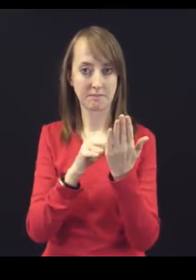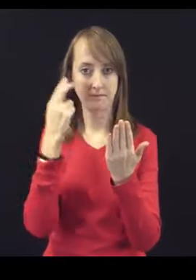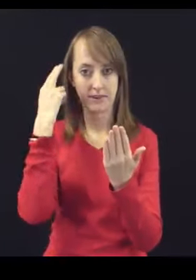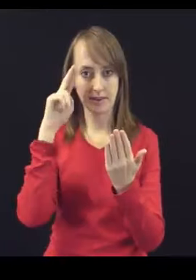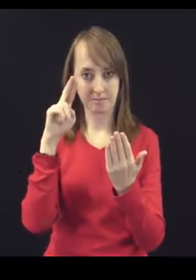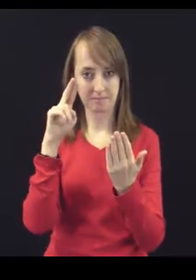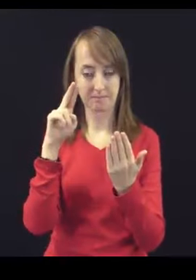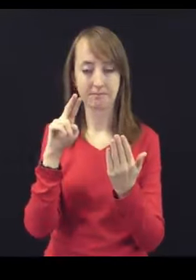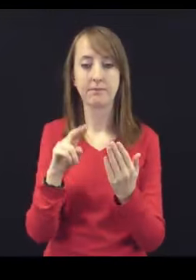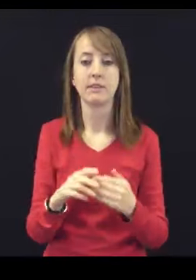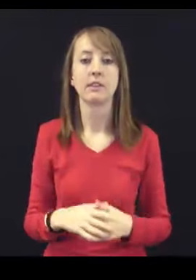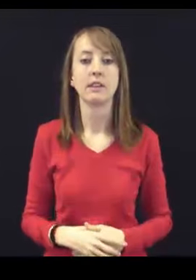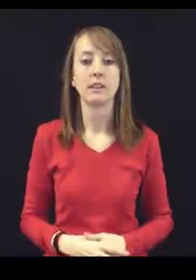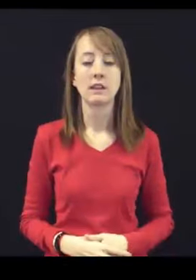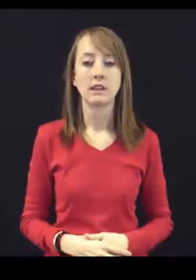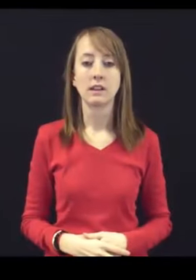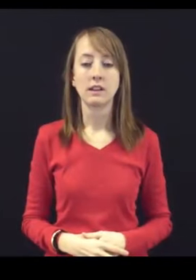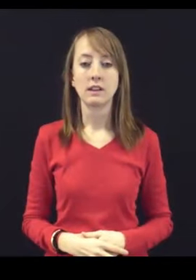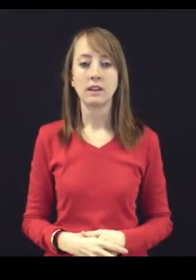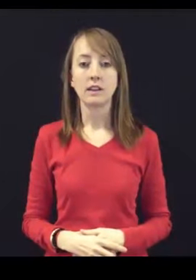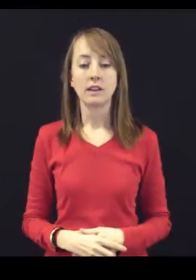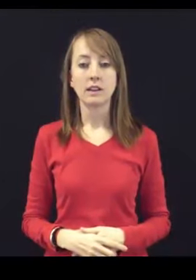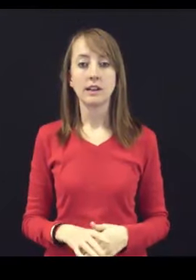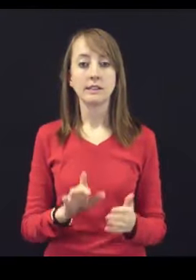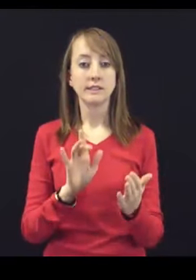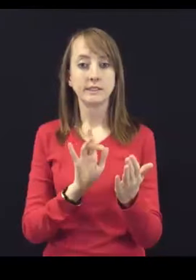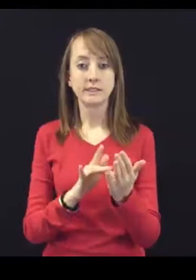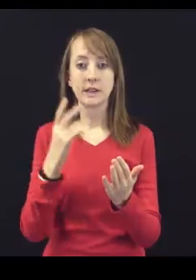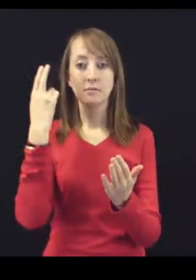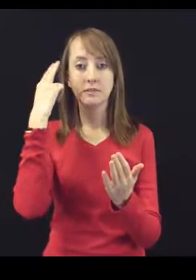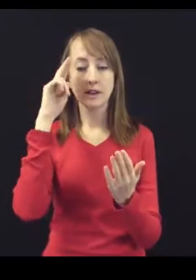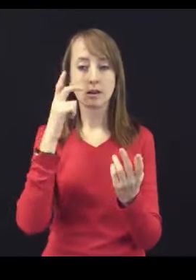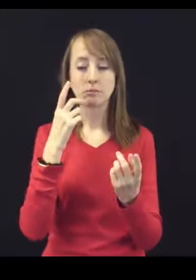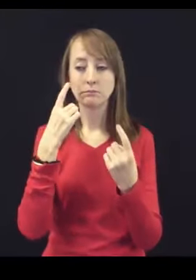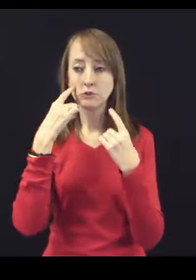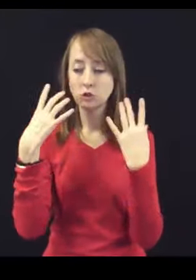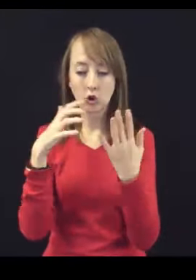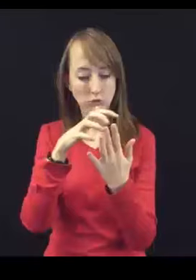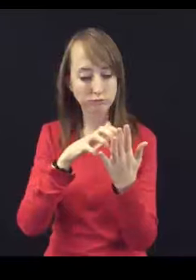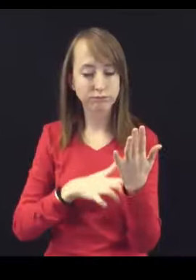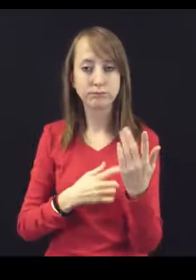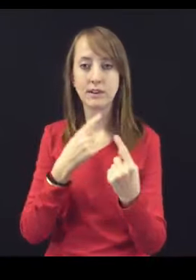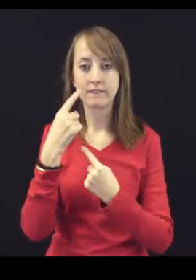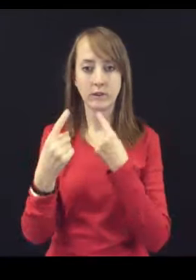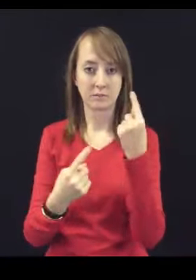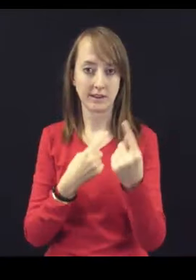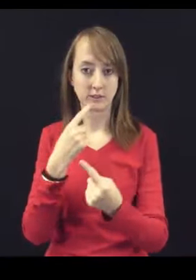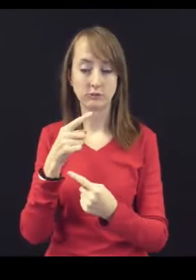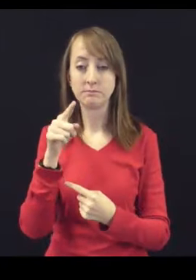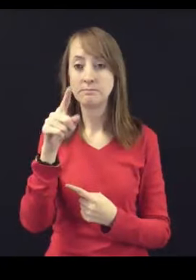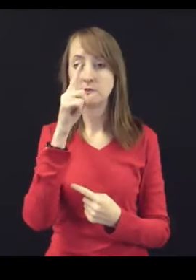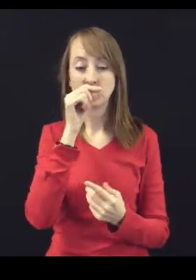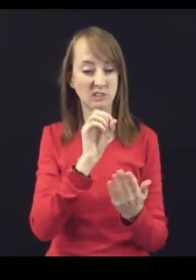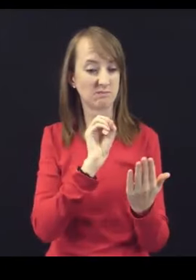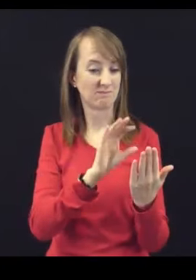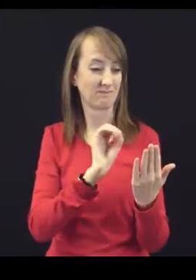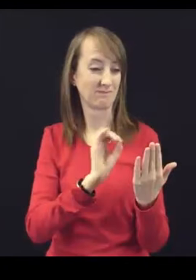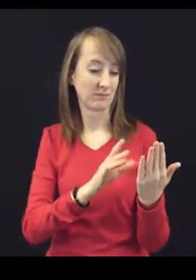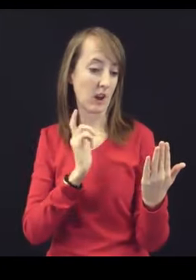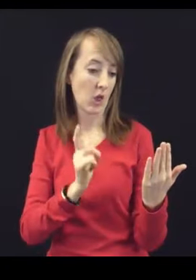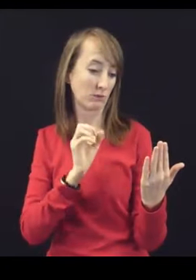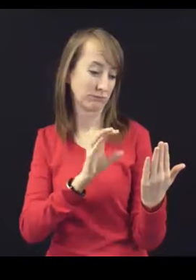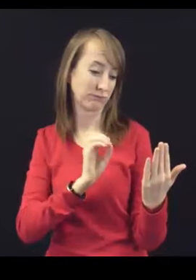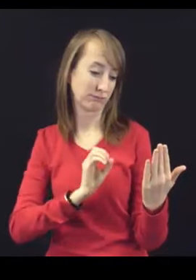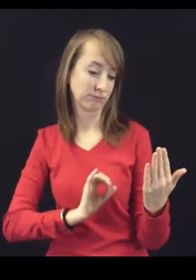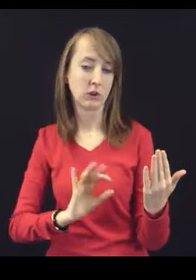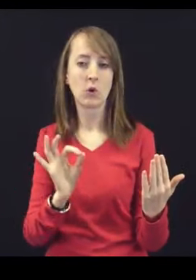your contacts by tapping in the search box at the top of the list of your contacts and typing part of the person's name. As you type, the